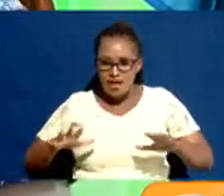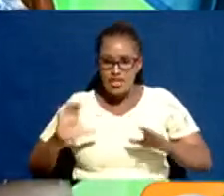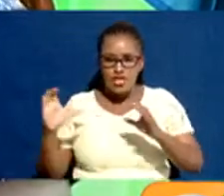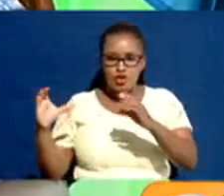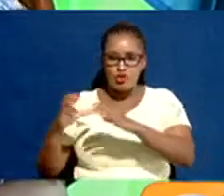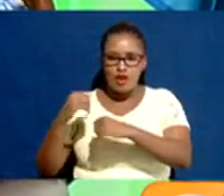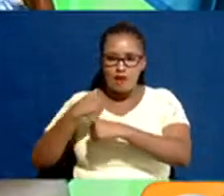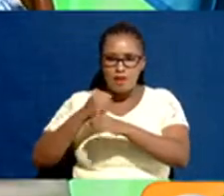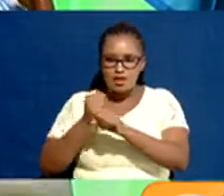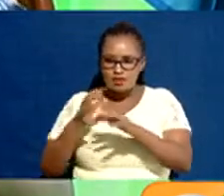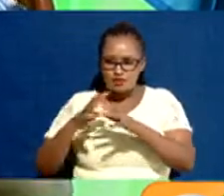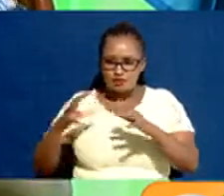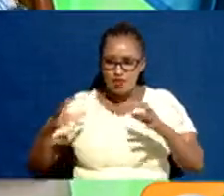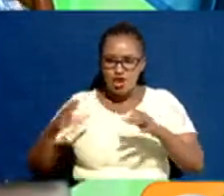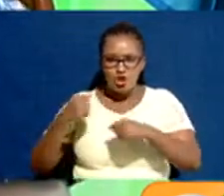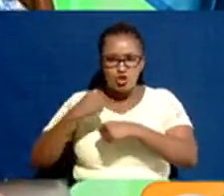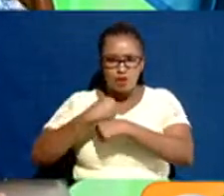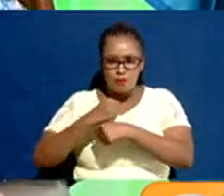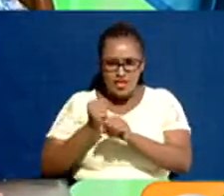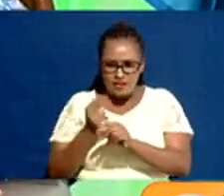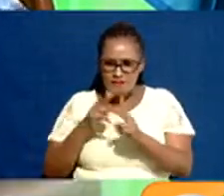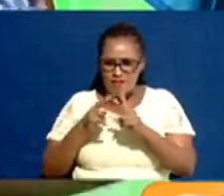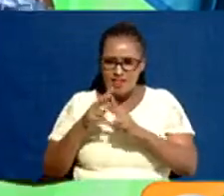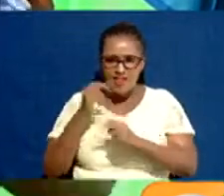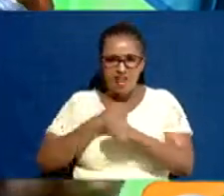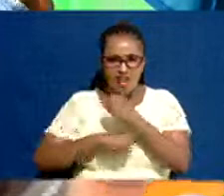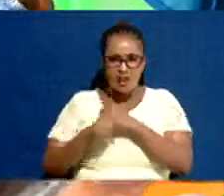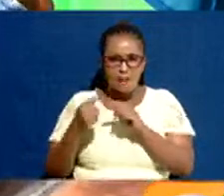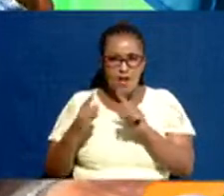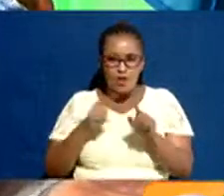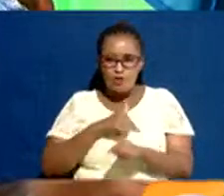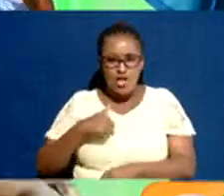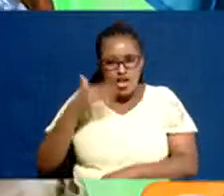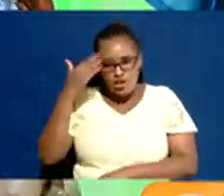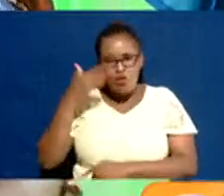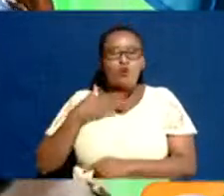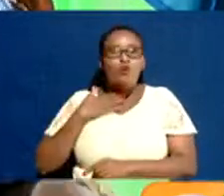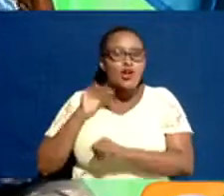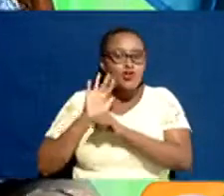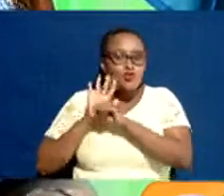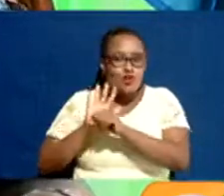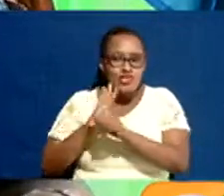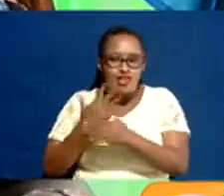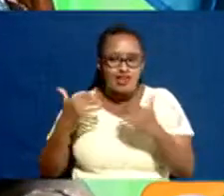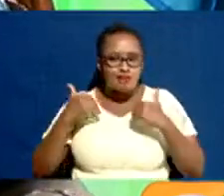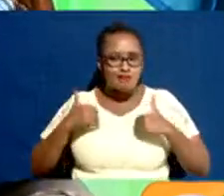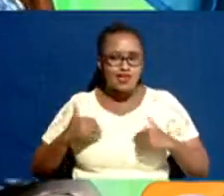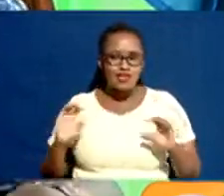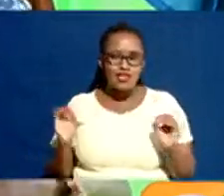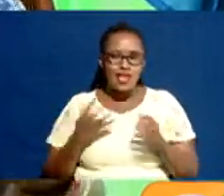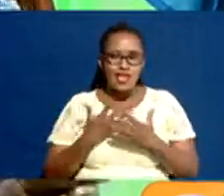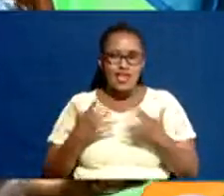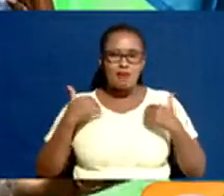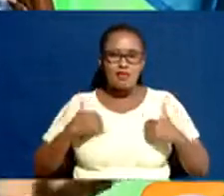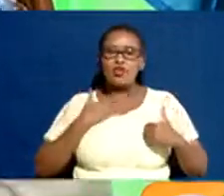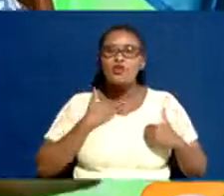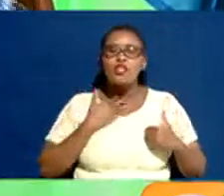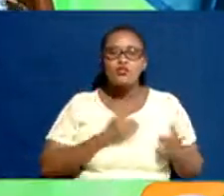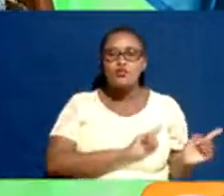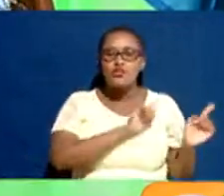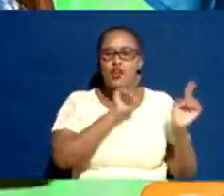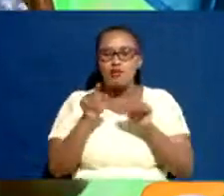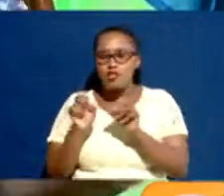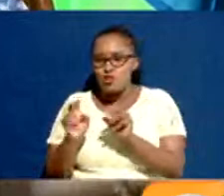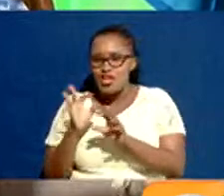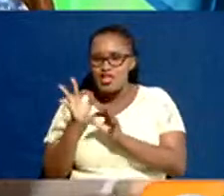very vigorous, to make it very, very active. But we don't want to coerce anybody. Okay, anybody, if ANC wants to come and fold up, fair enough. If